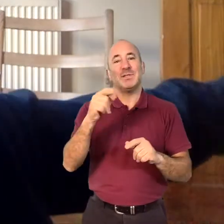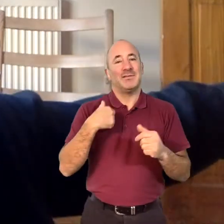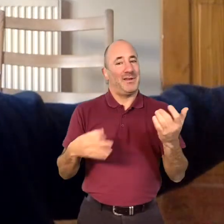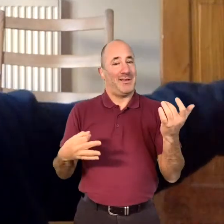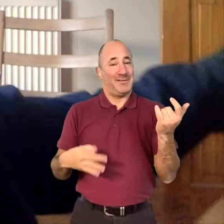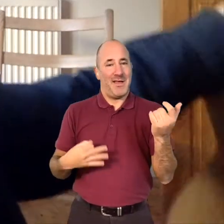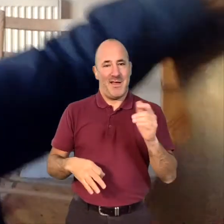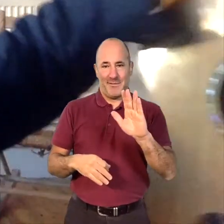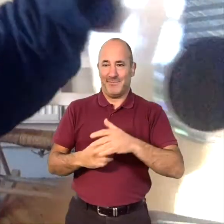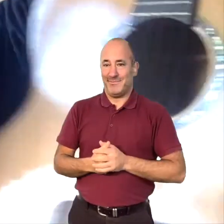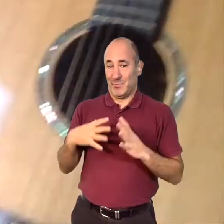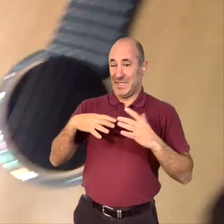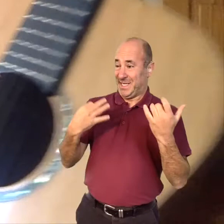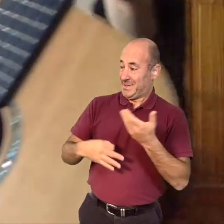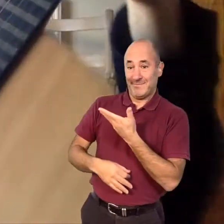here.